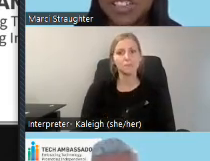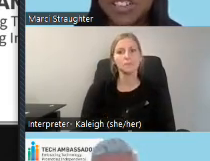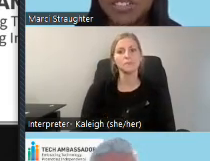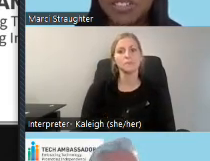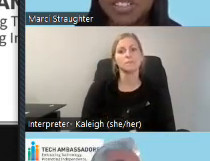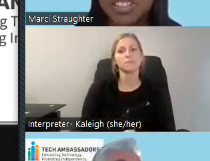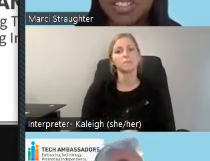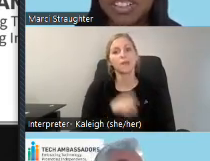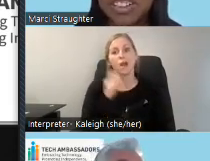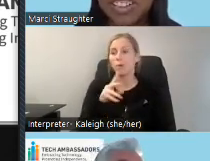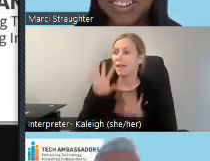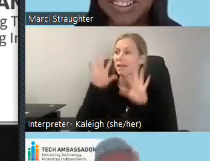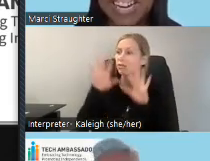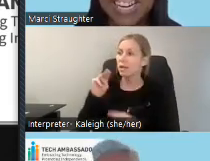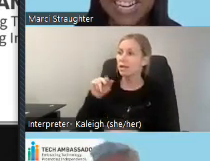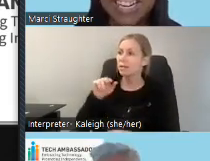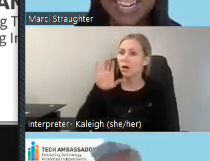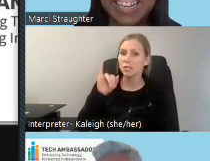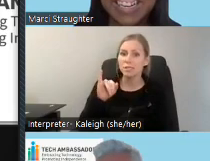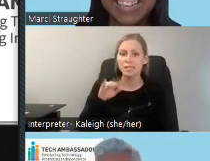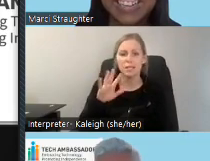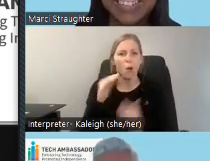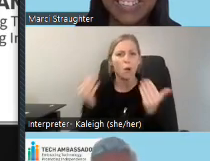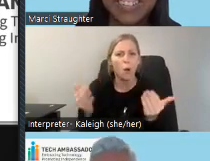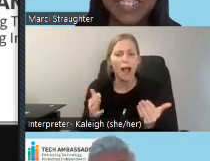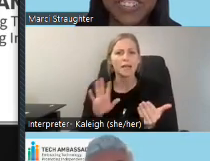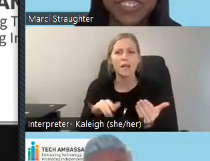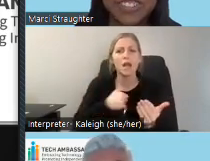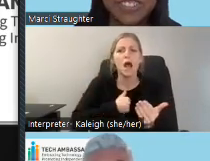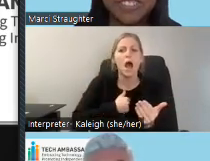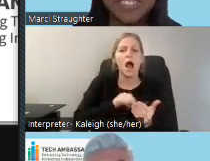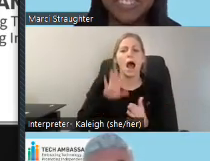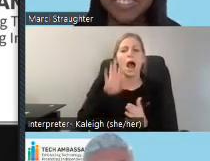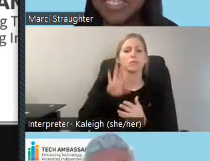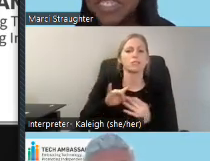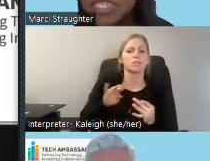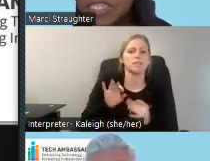Another, great, Marcy. Okay. Oh, go ahead. I'll just mention real quick.